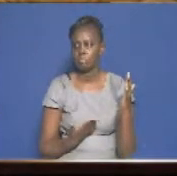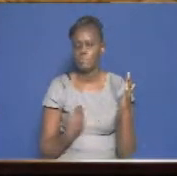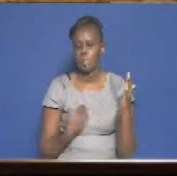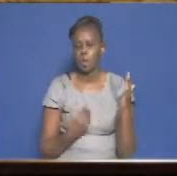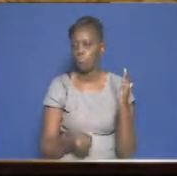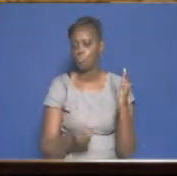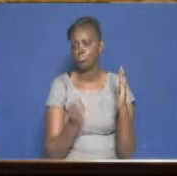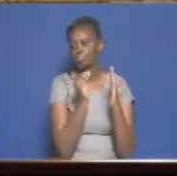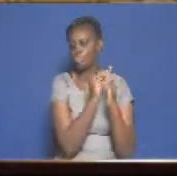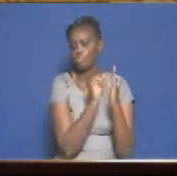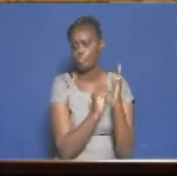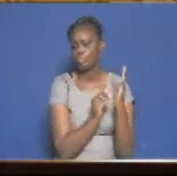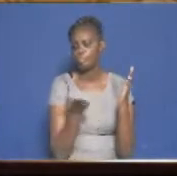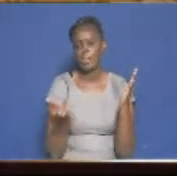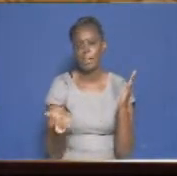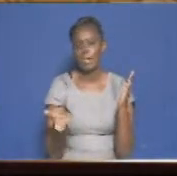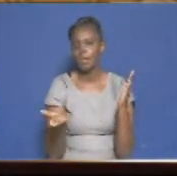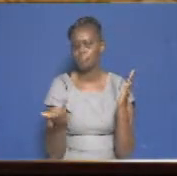Surely.